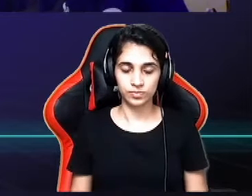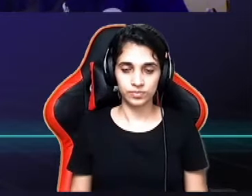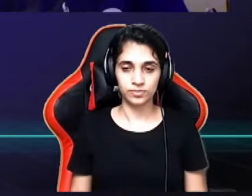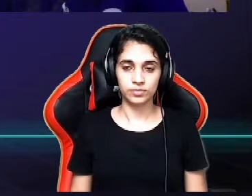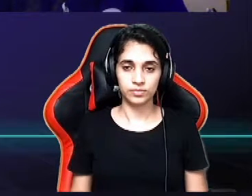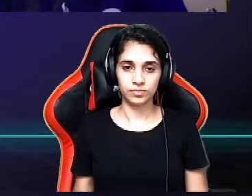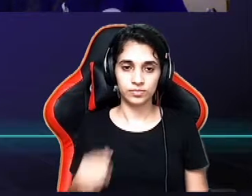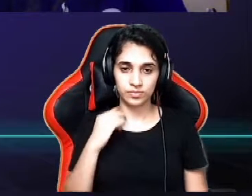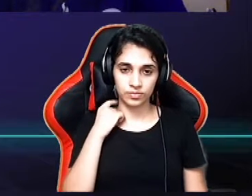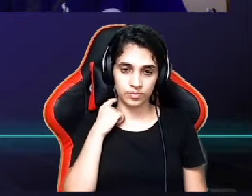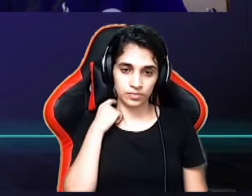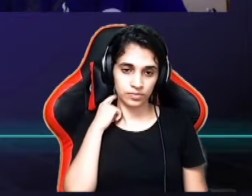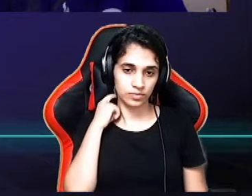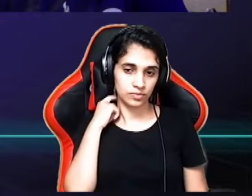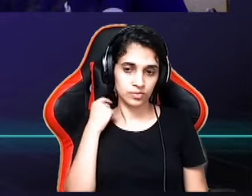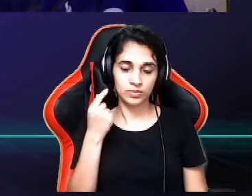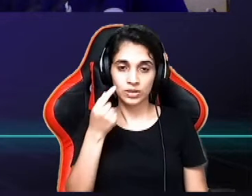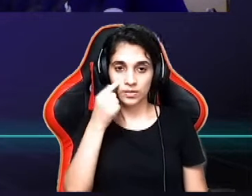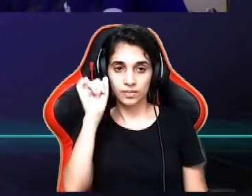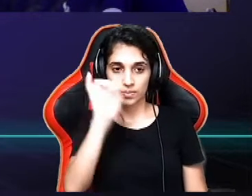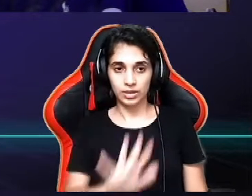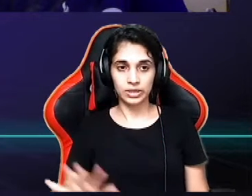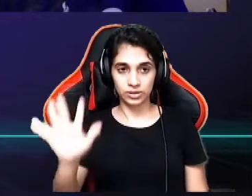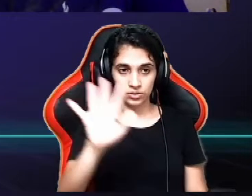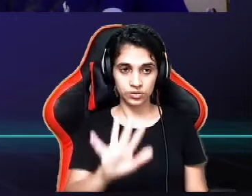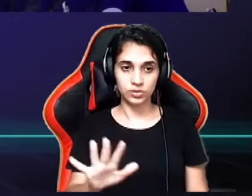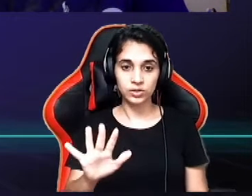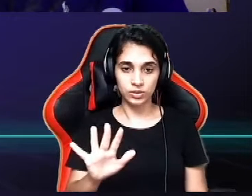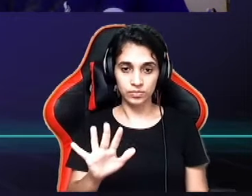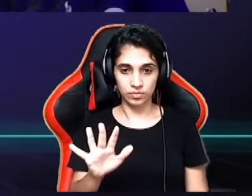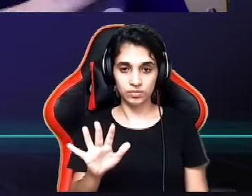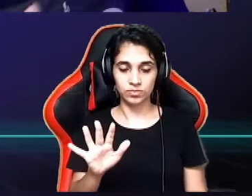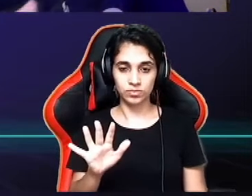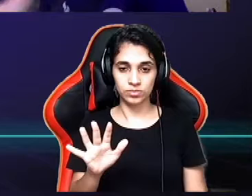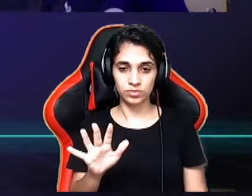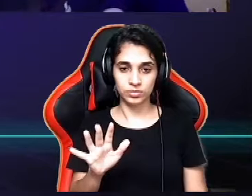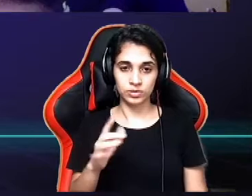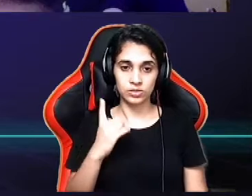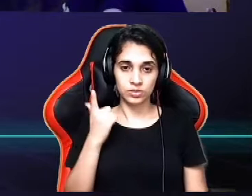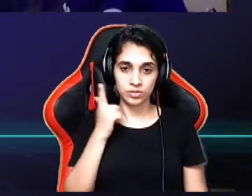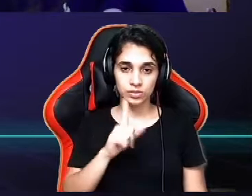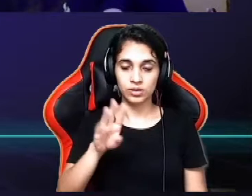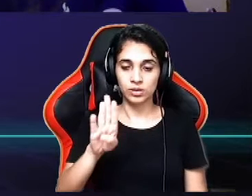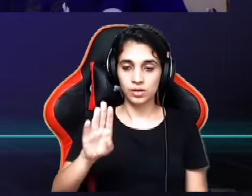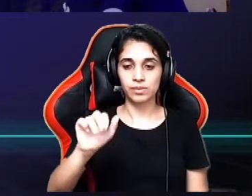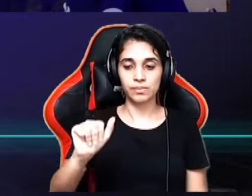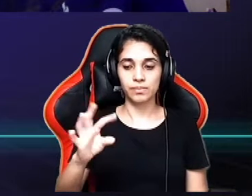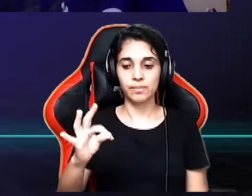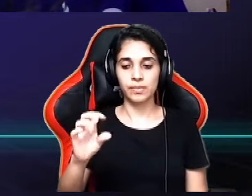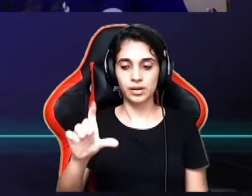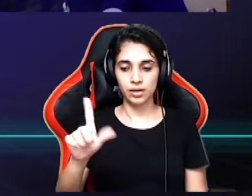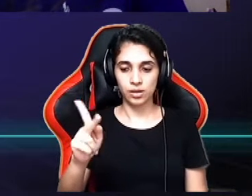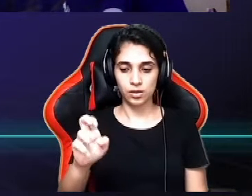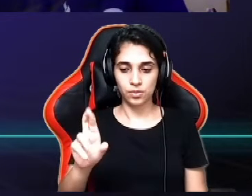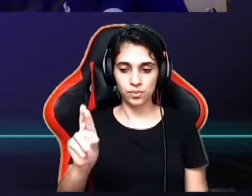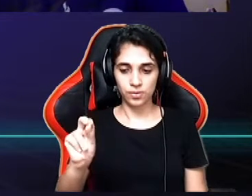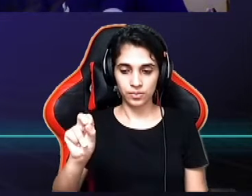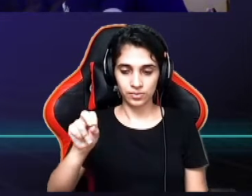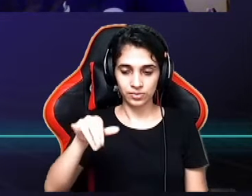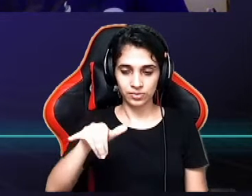the game, I believe this is our first important pillar about Gunstars. As it is a battle